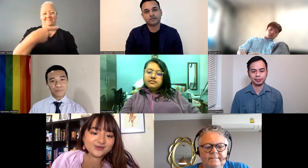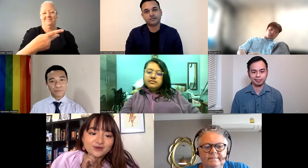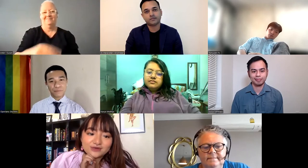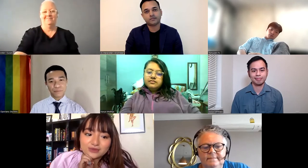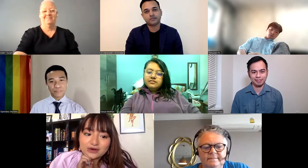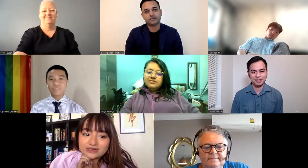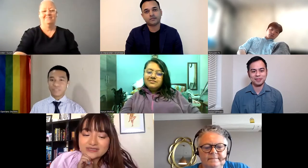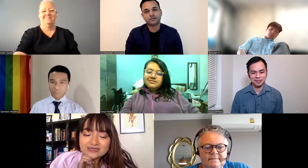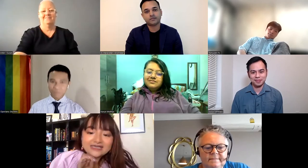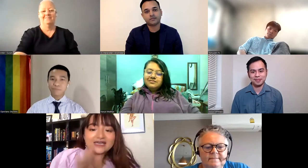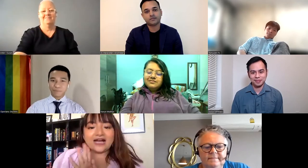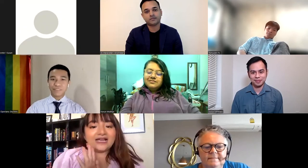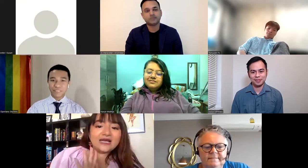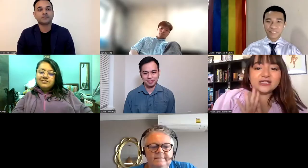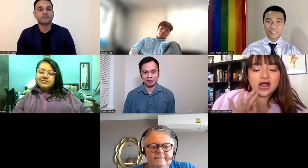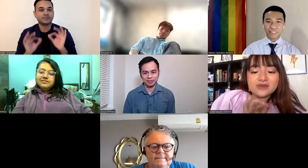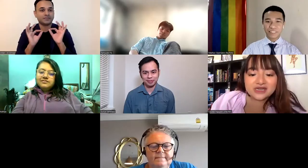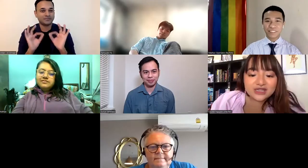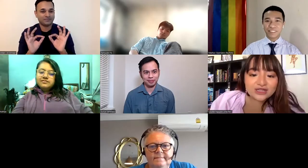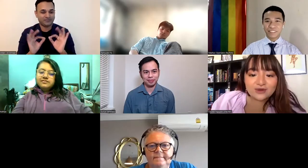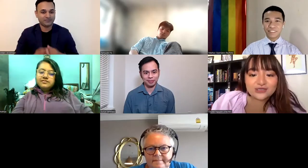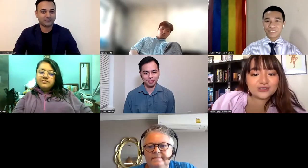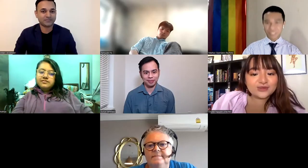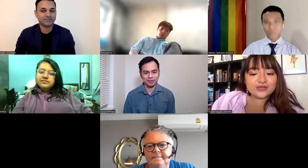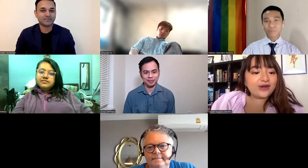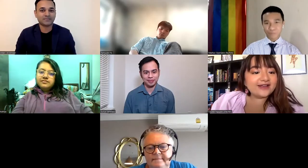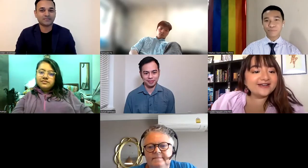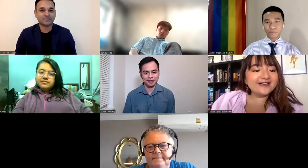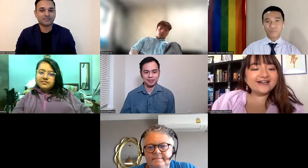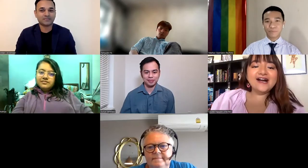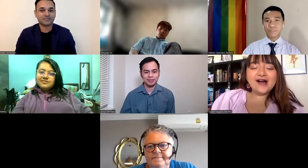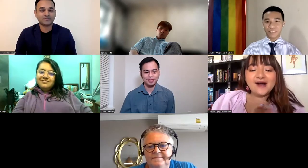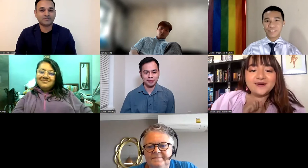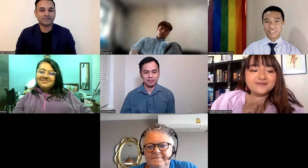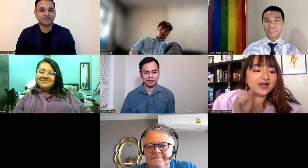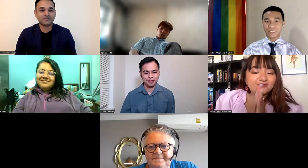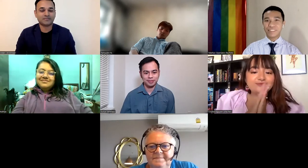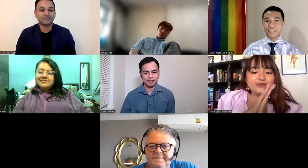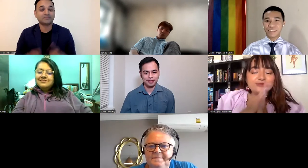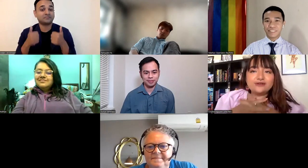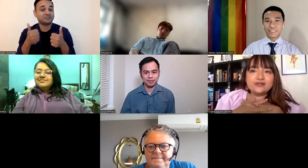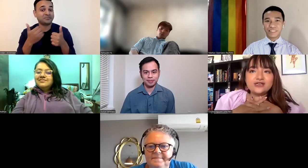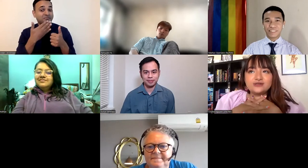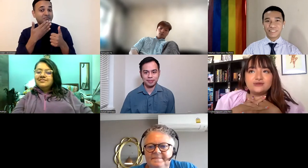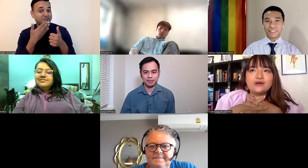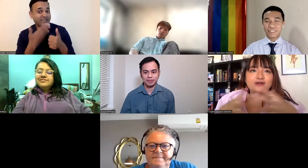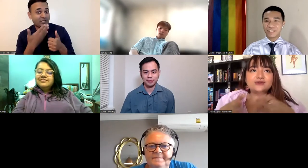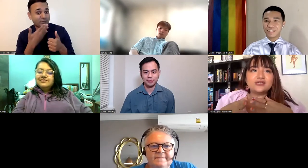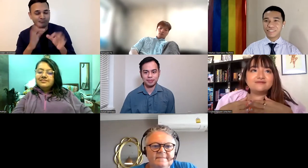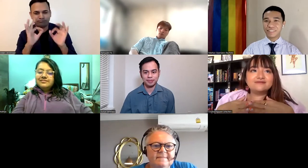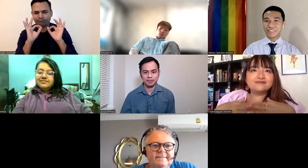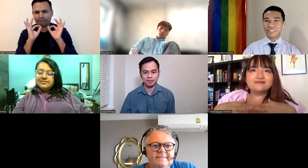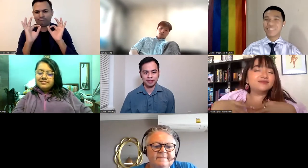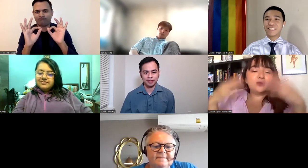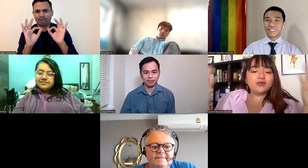Thank you so much, Marcus. Can I chime in? I think that question is really great. I really, really relate to how you